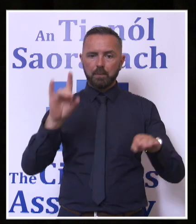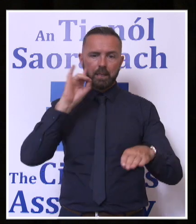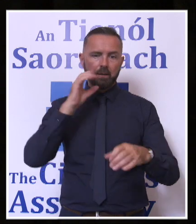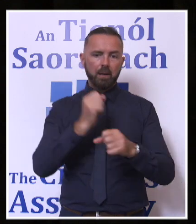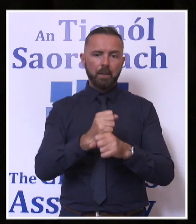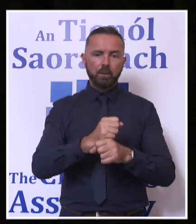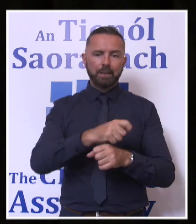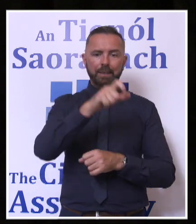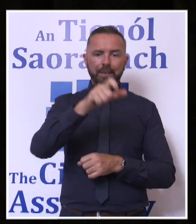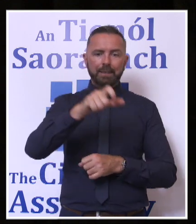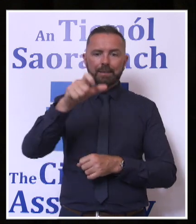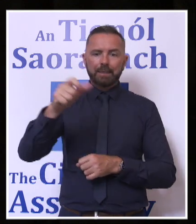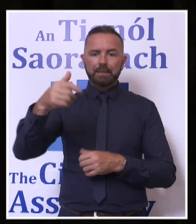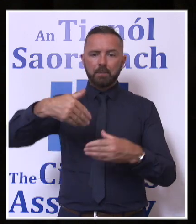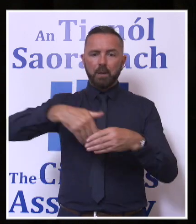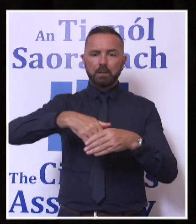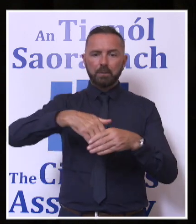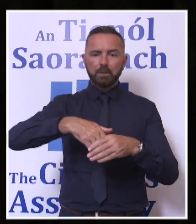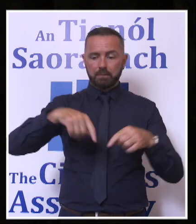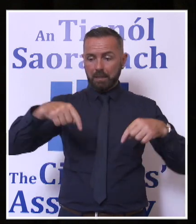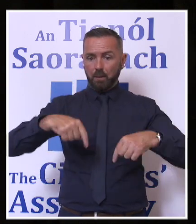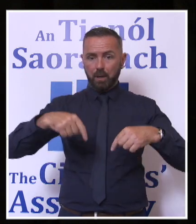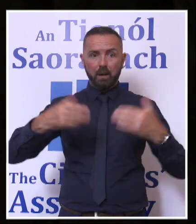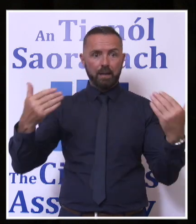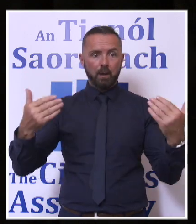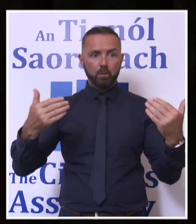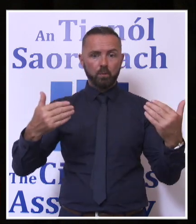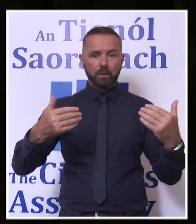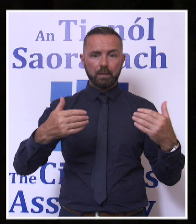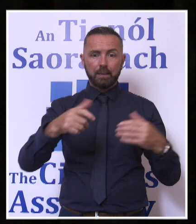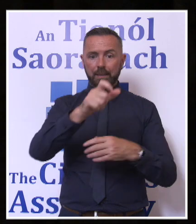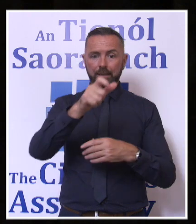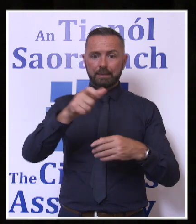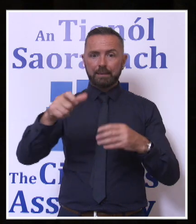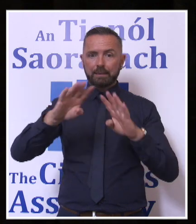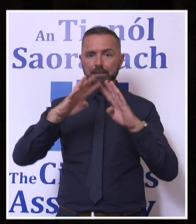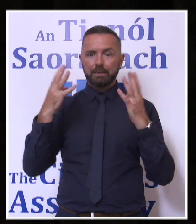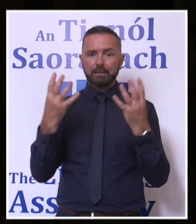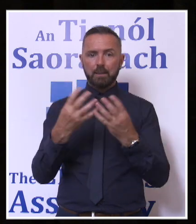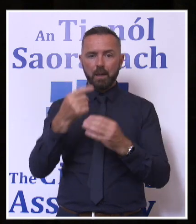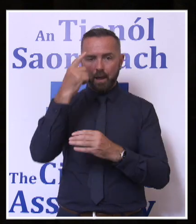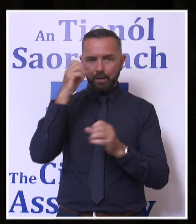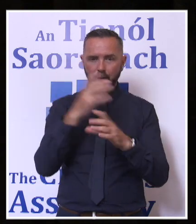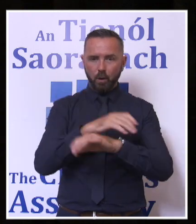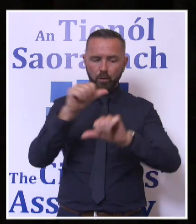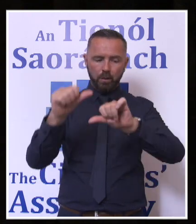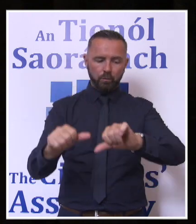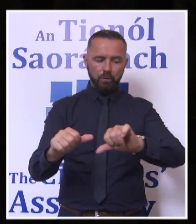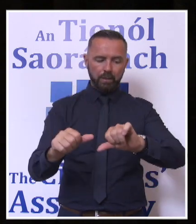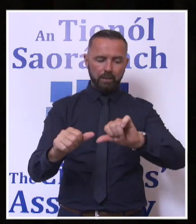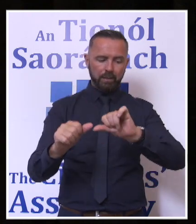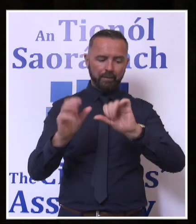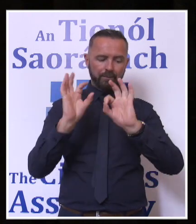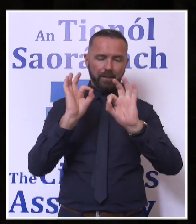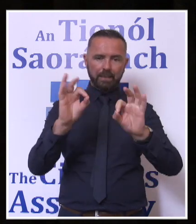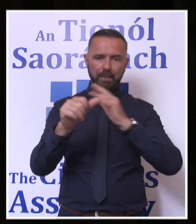citizen participation. Obviously, here we are taking part in a citizens' assembly, and I think we would all agree in the room this is an amazing